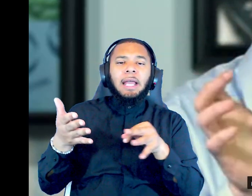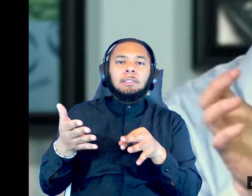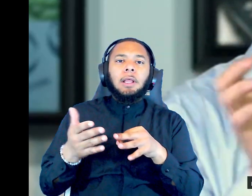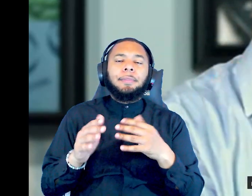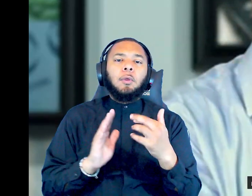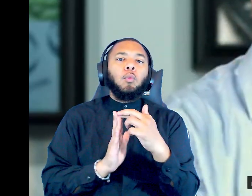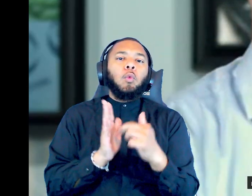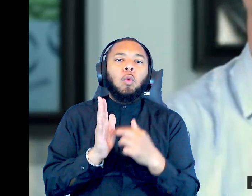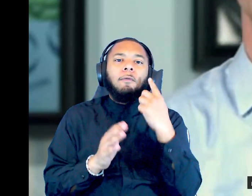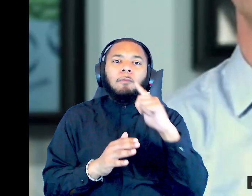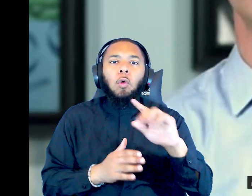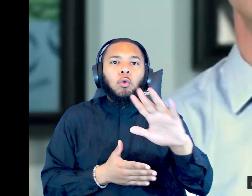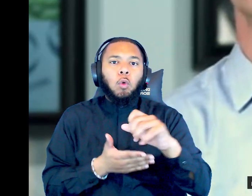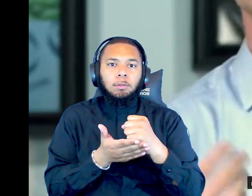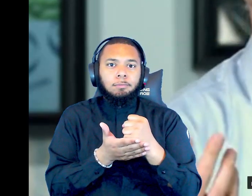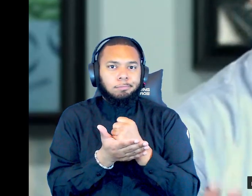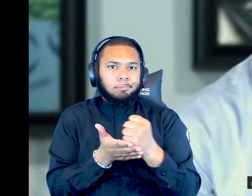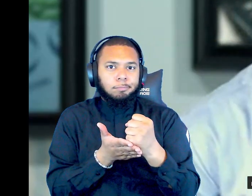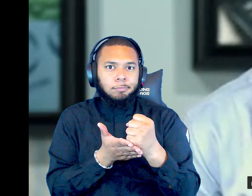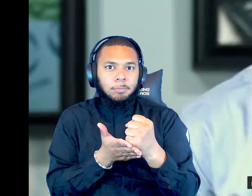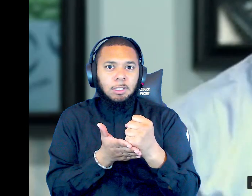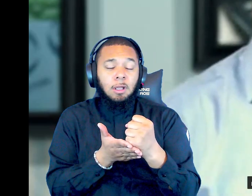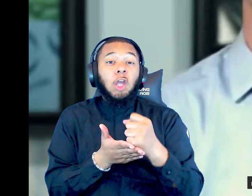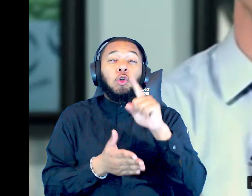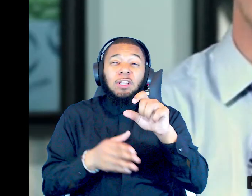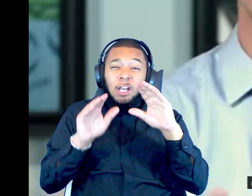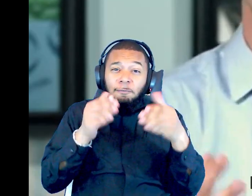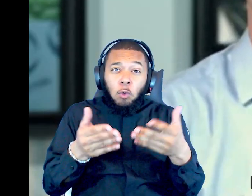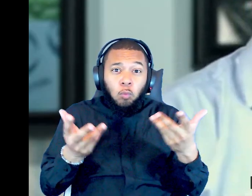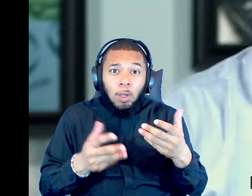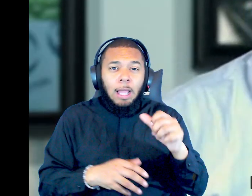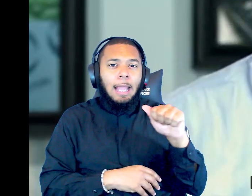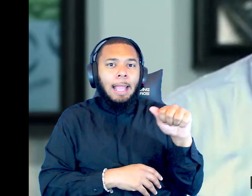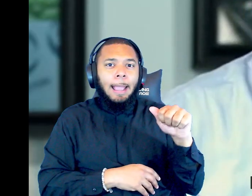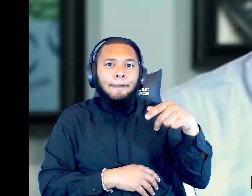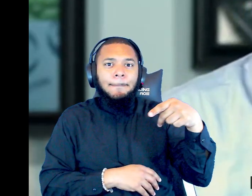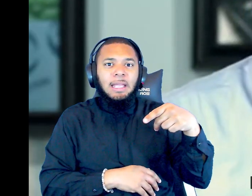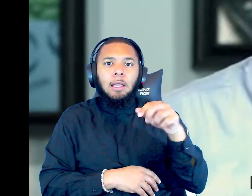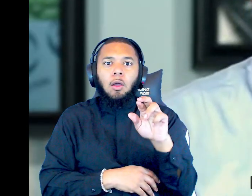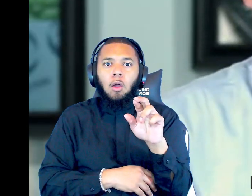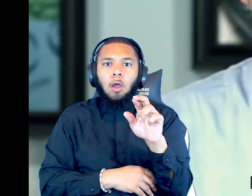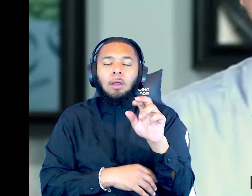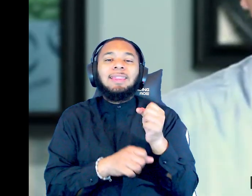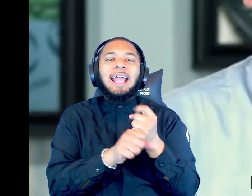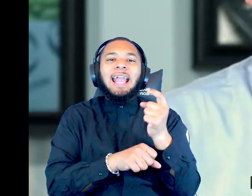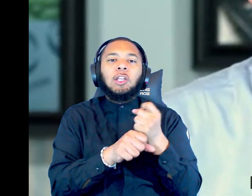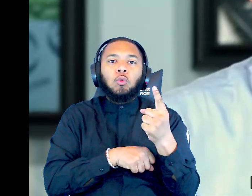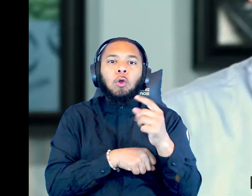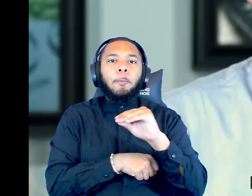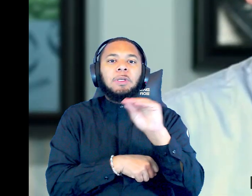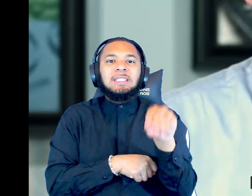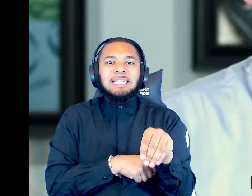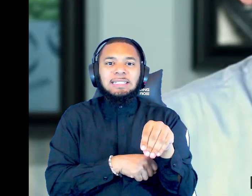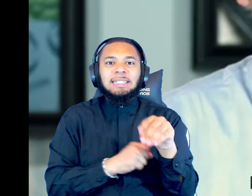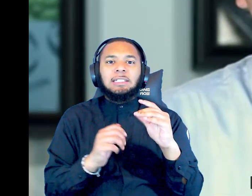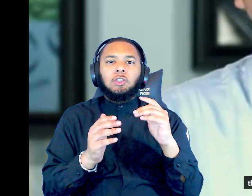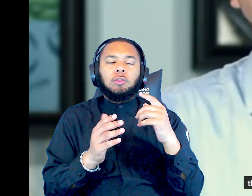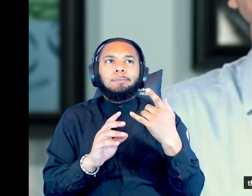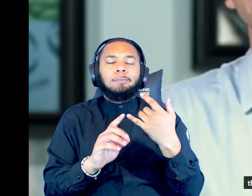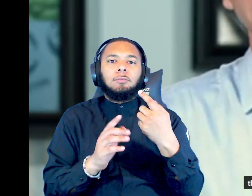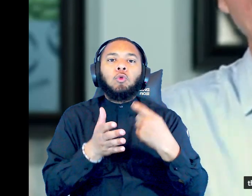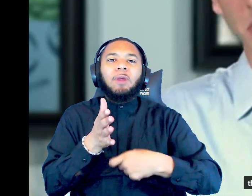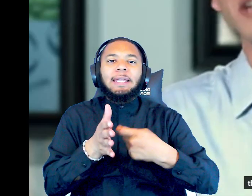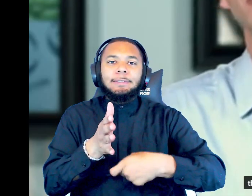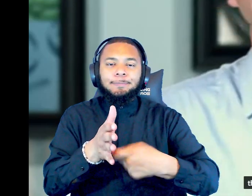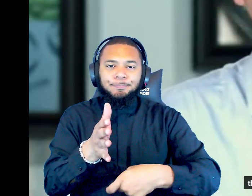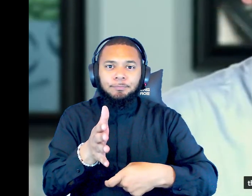percentage rate, that's the interest rate that a credit card company will charge you if you can't pay off your balance. Today we're going